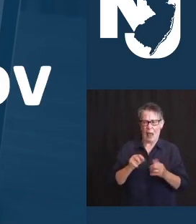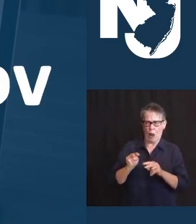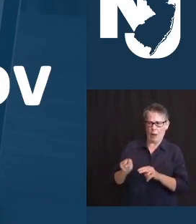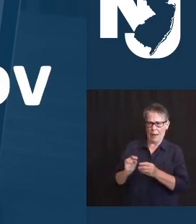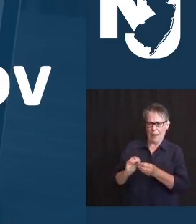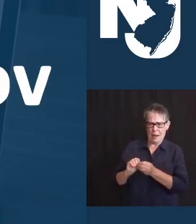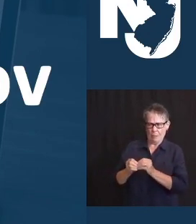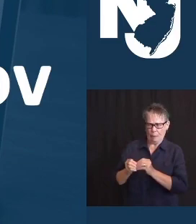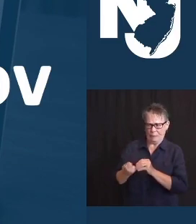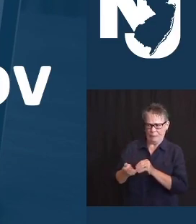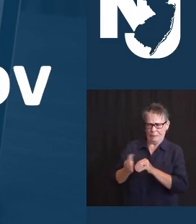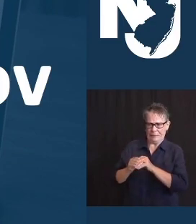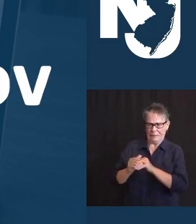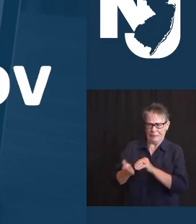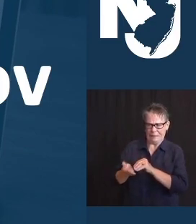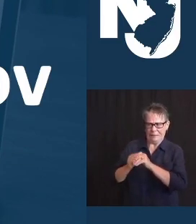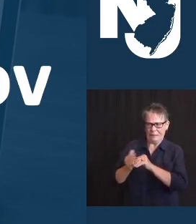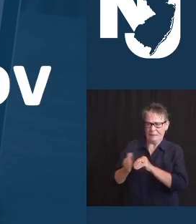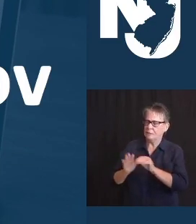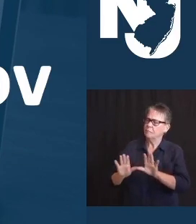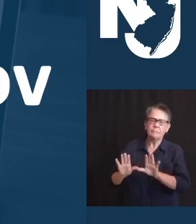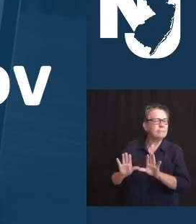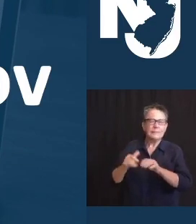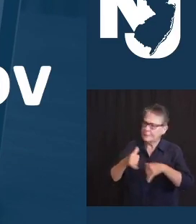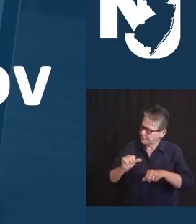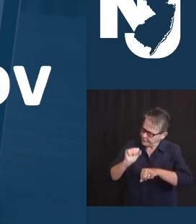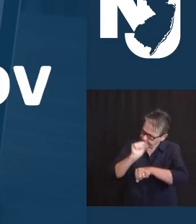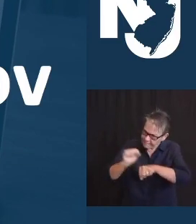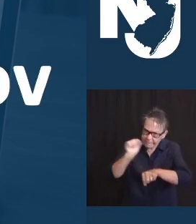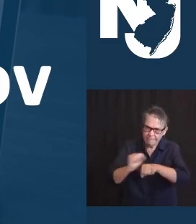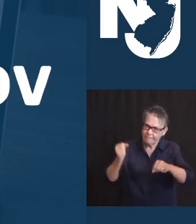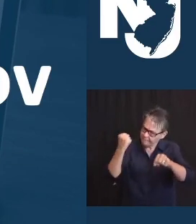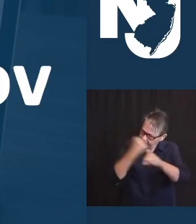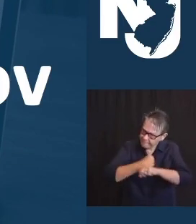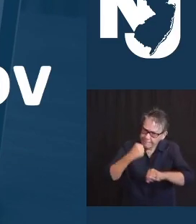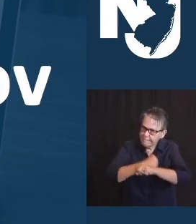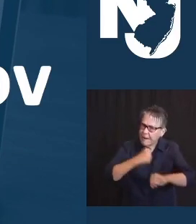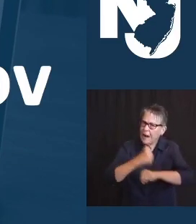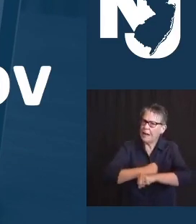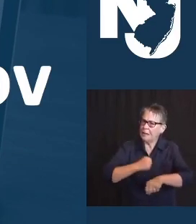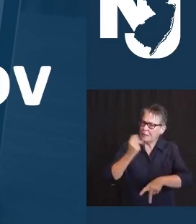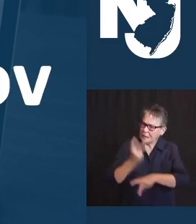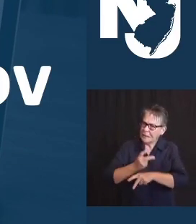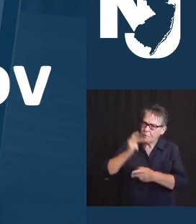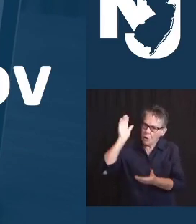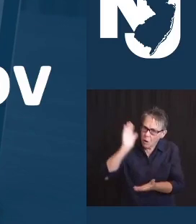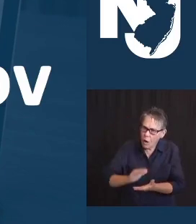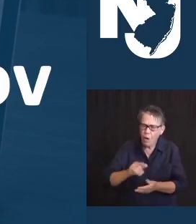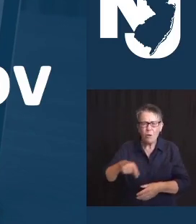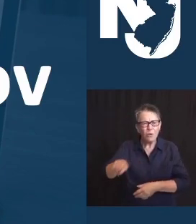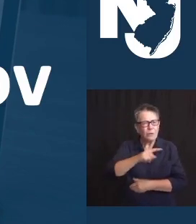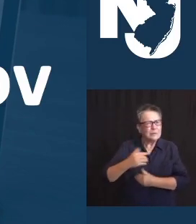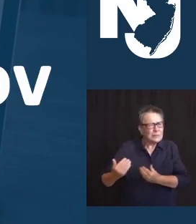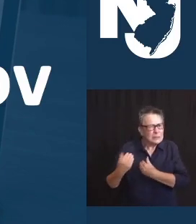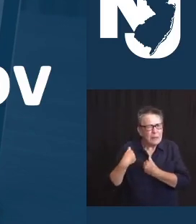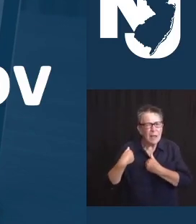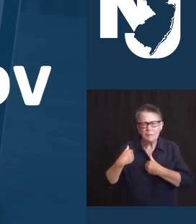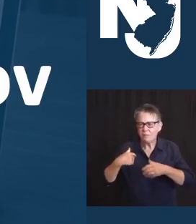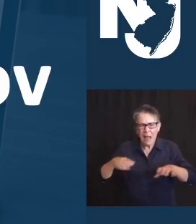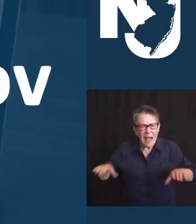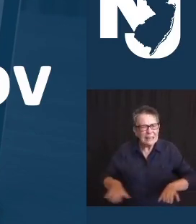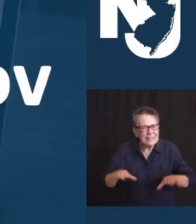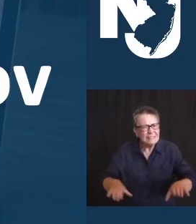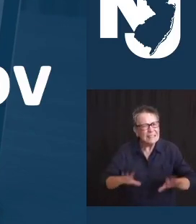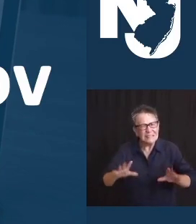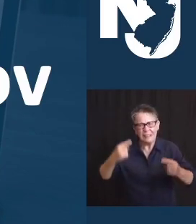So folks, stay together. Keep doing the right things. Behave responsibly. Common sense for the common good, for yourself, your family,